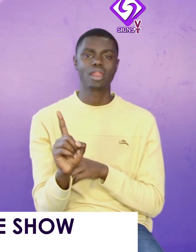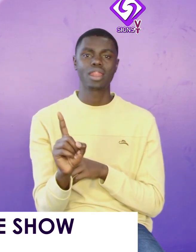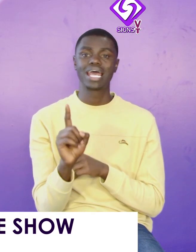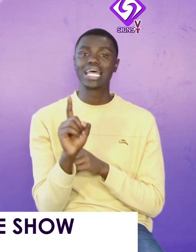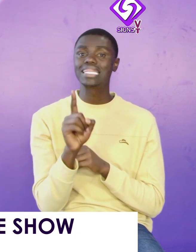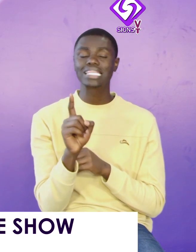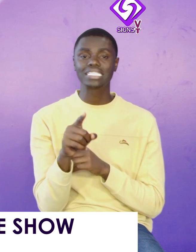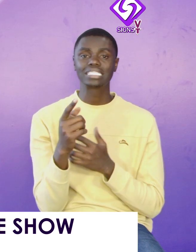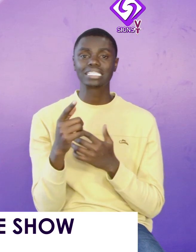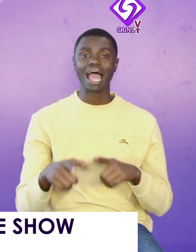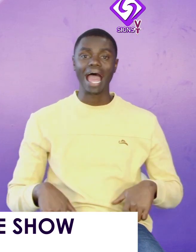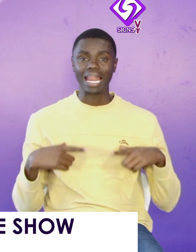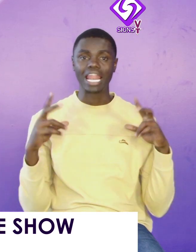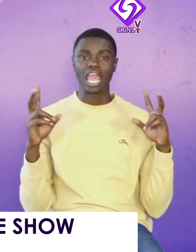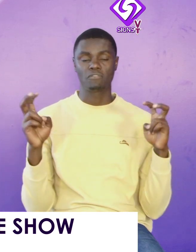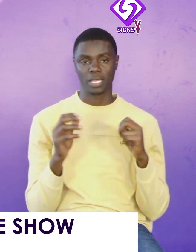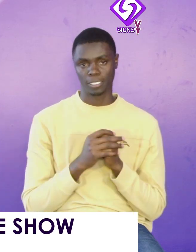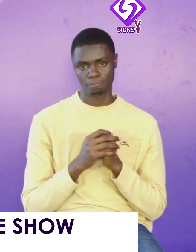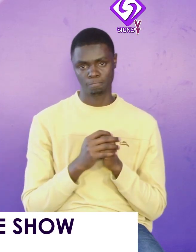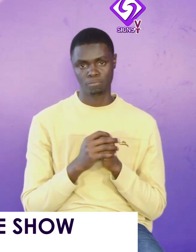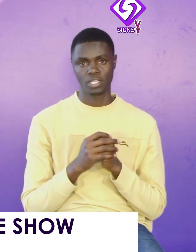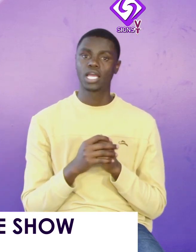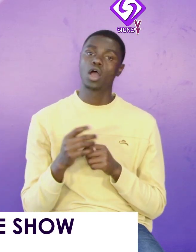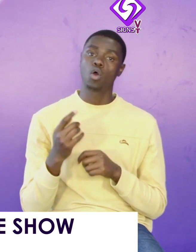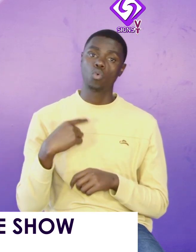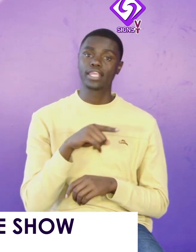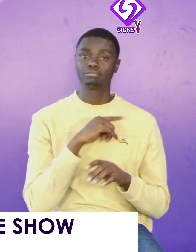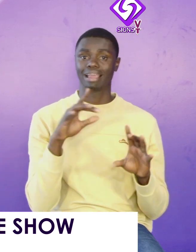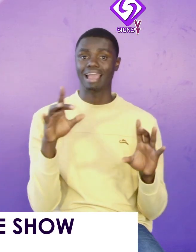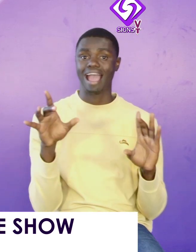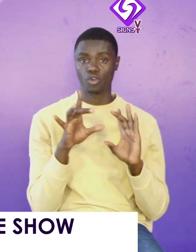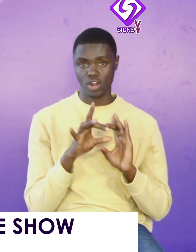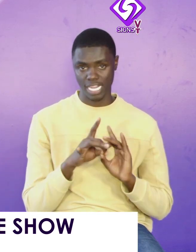matter. Let me just bring it to you that we are connected.